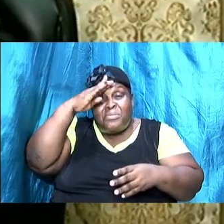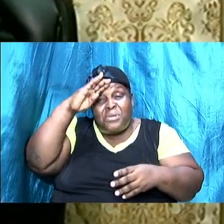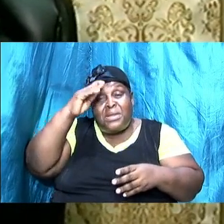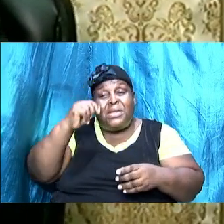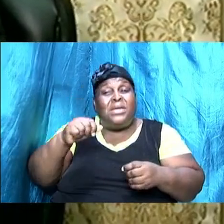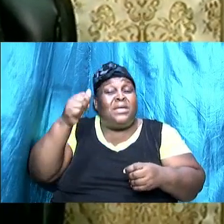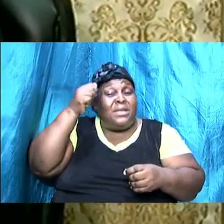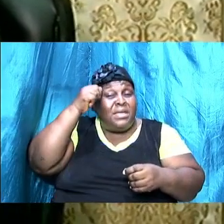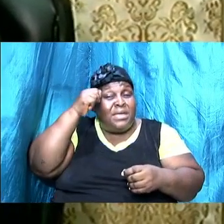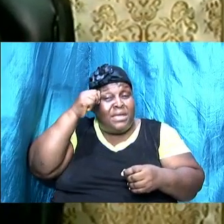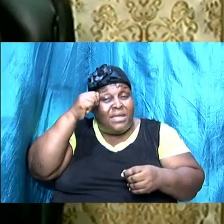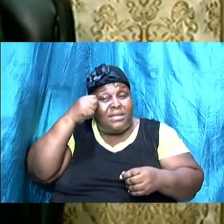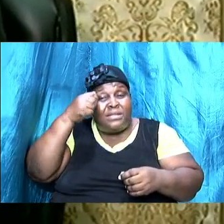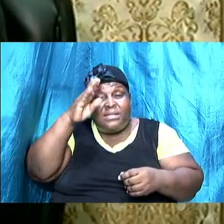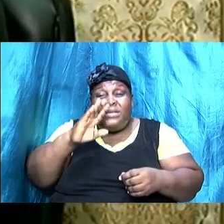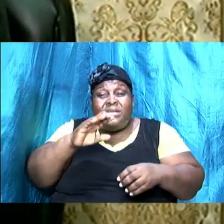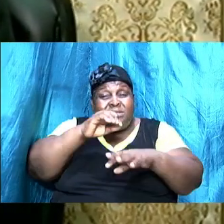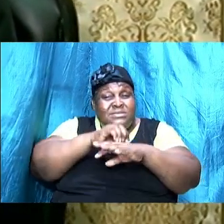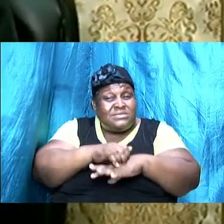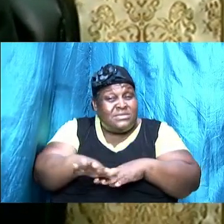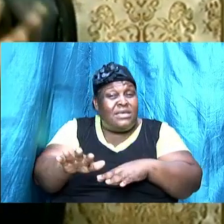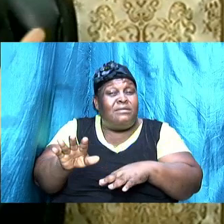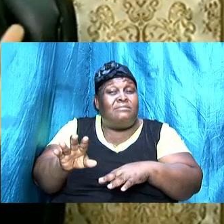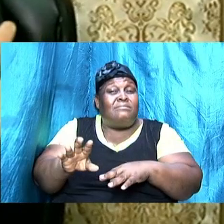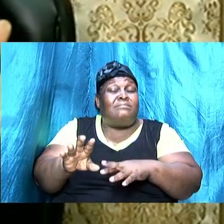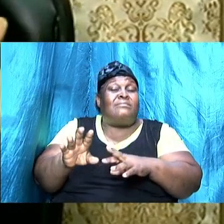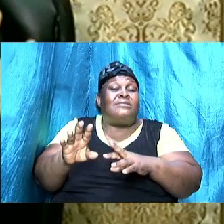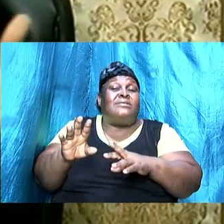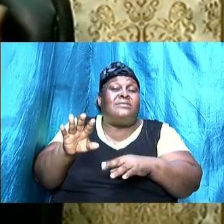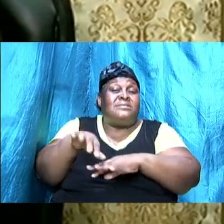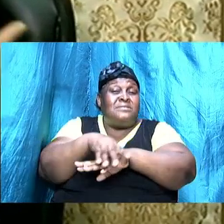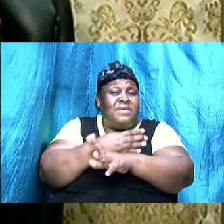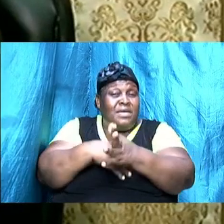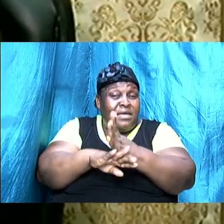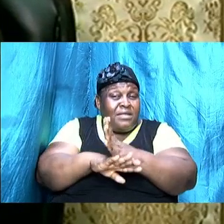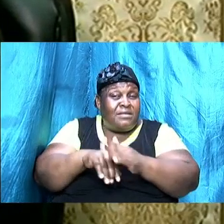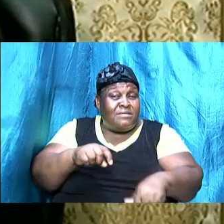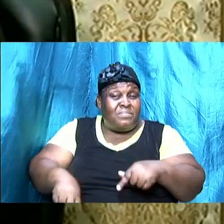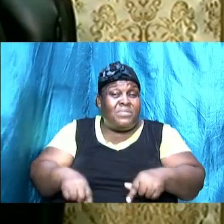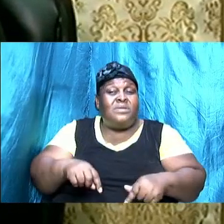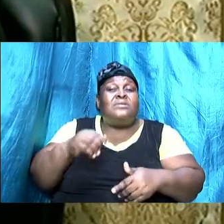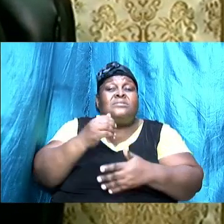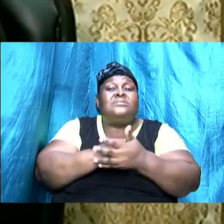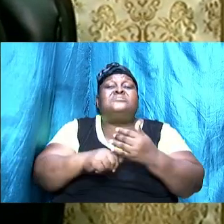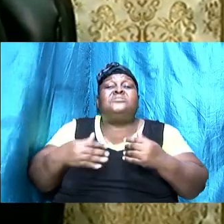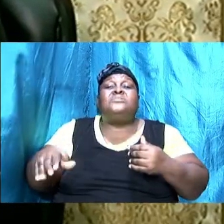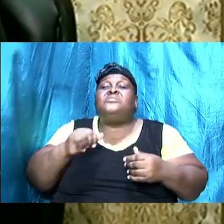endings that sends the signal to the feet or to the hands, something is off.